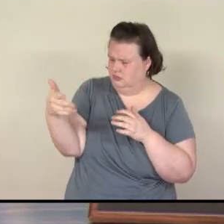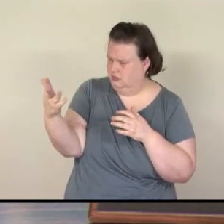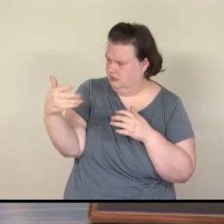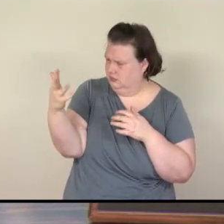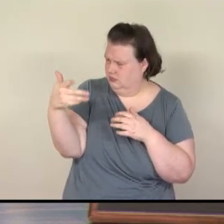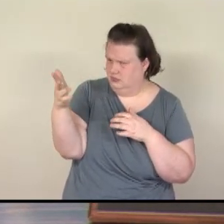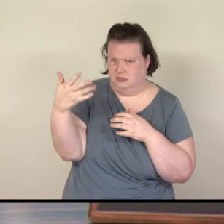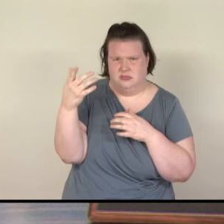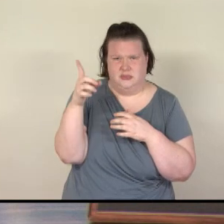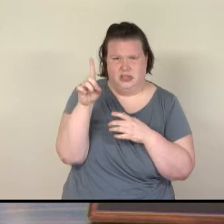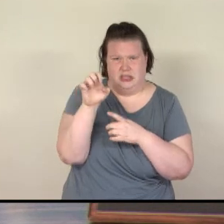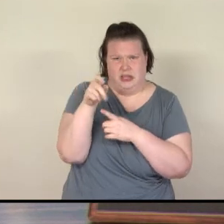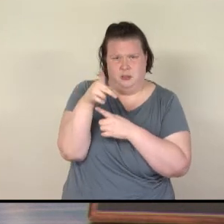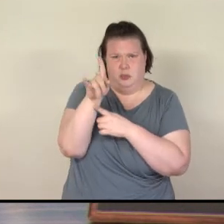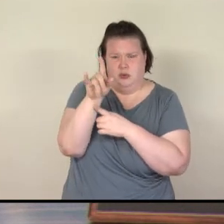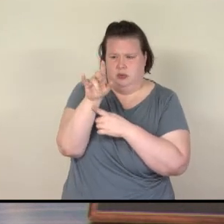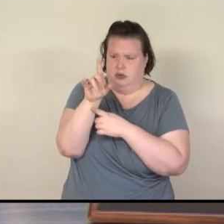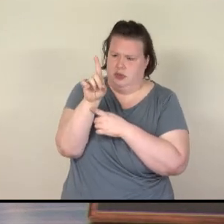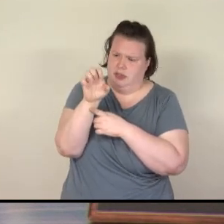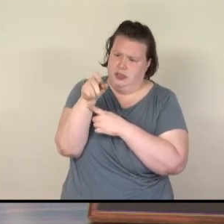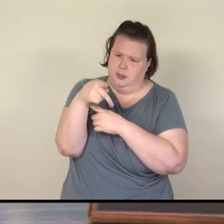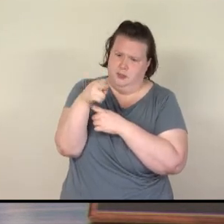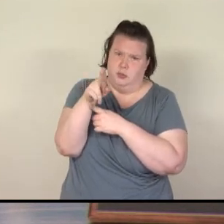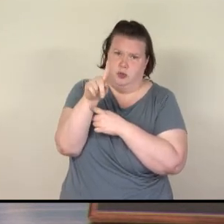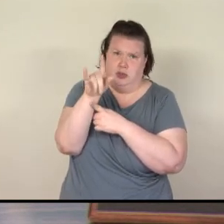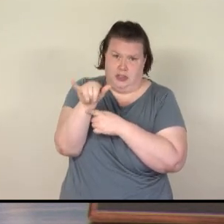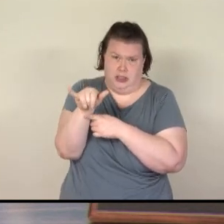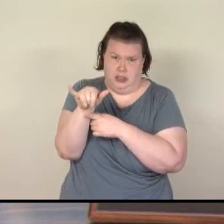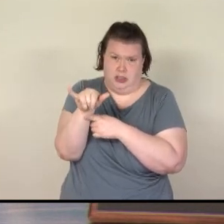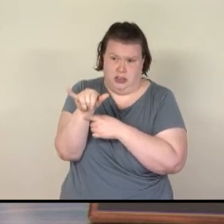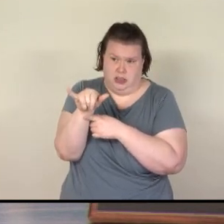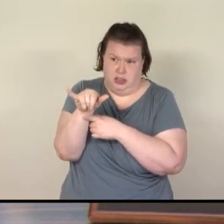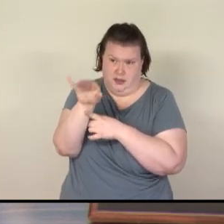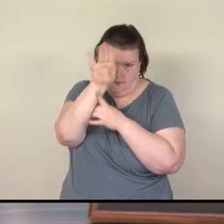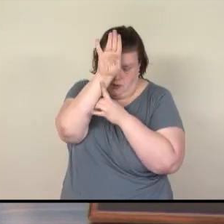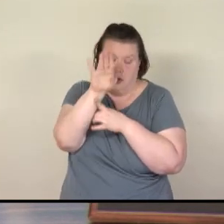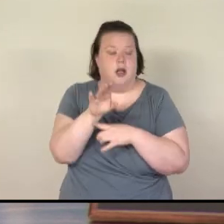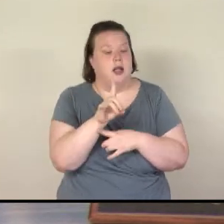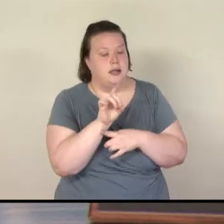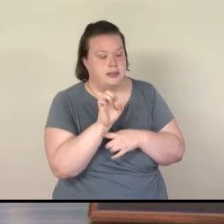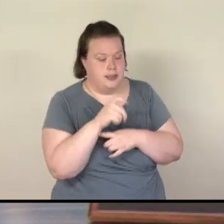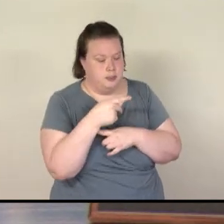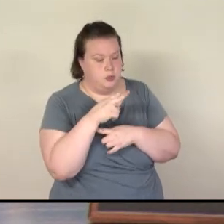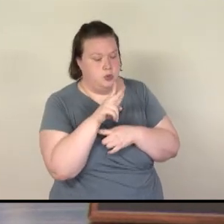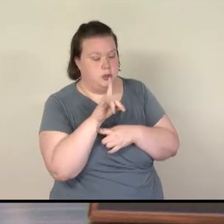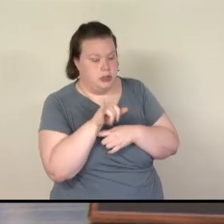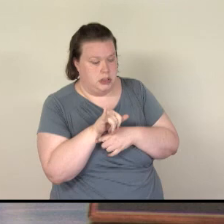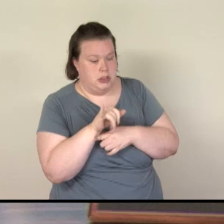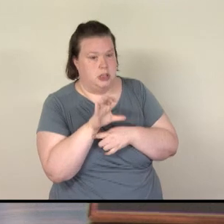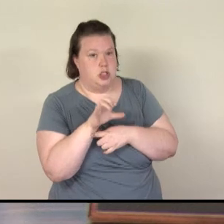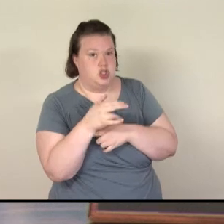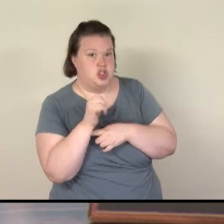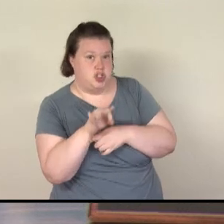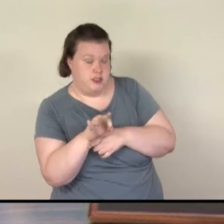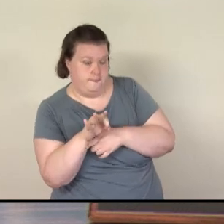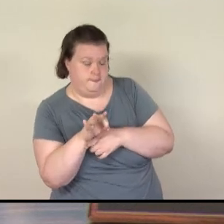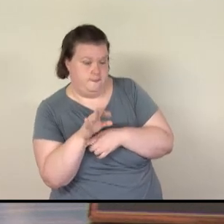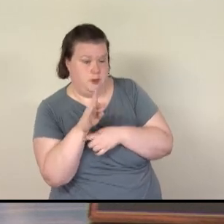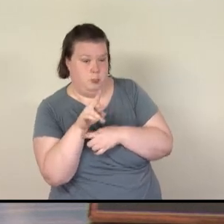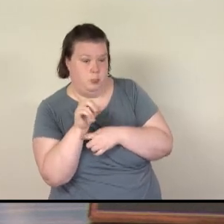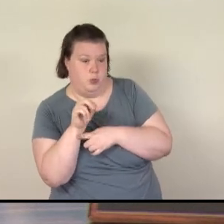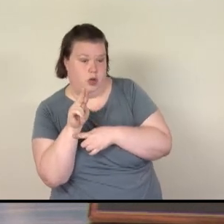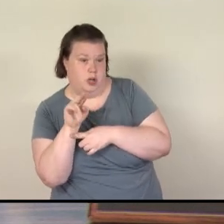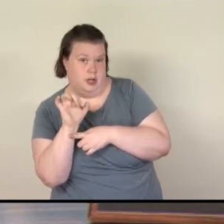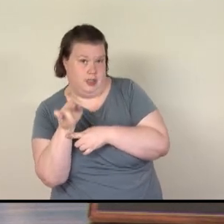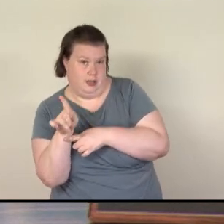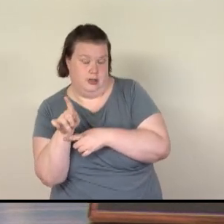I think he's deputy fire marshal. Deputy Chief Bronick. Bronick, yes. And that's when we got the approval